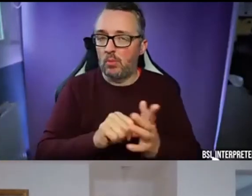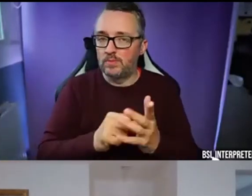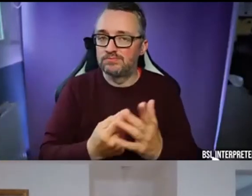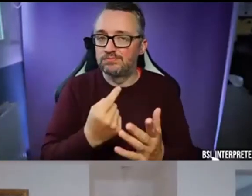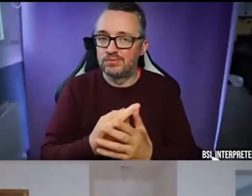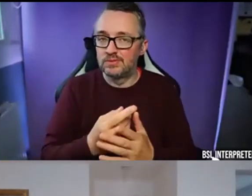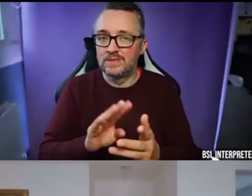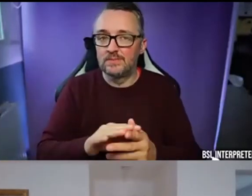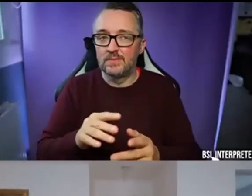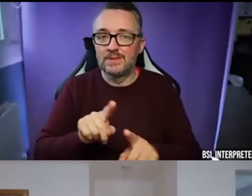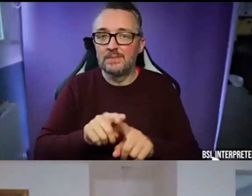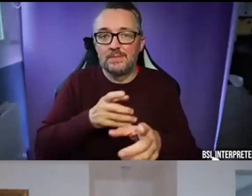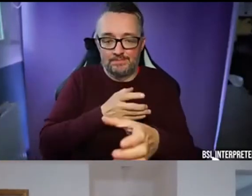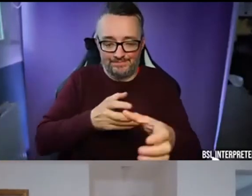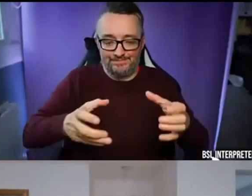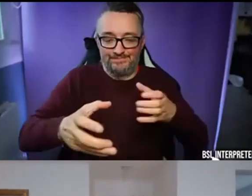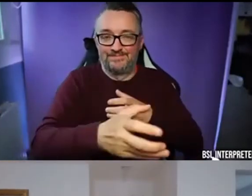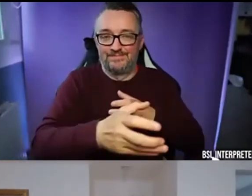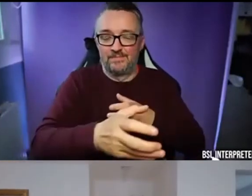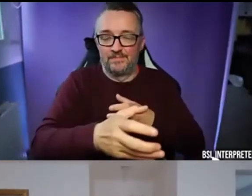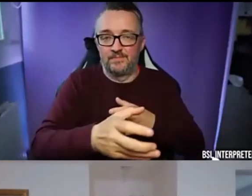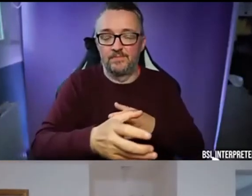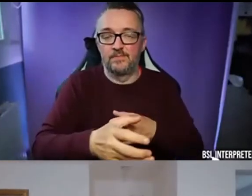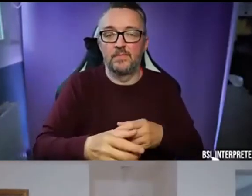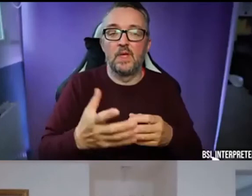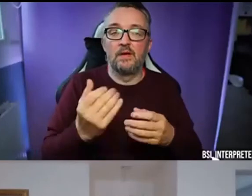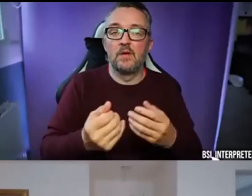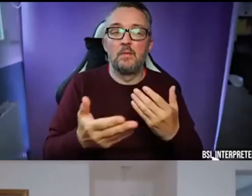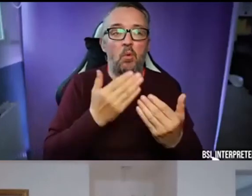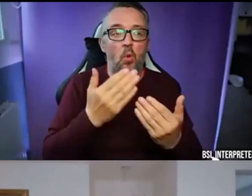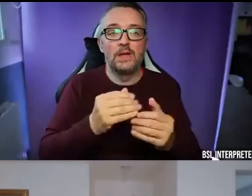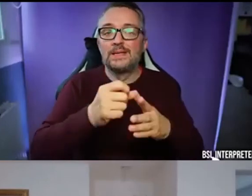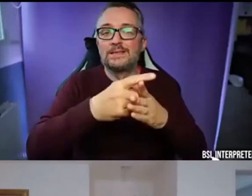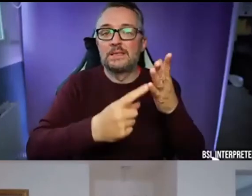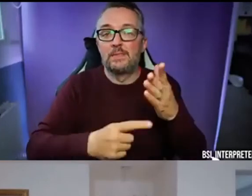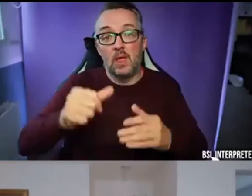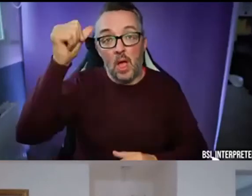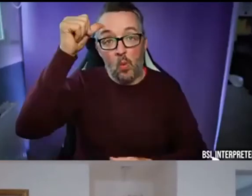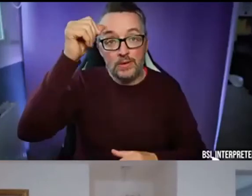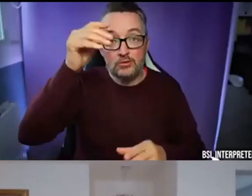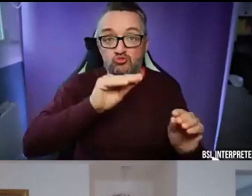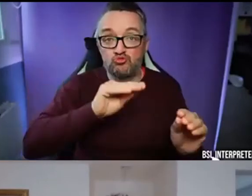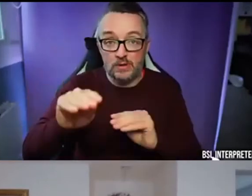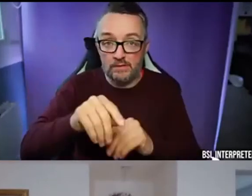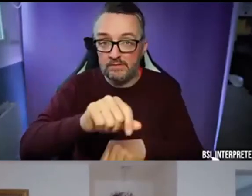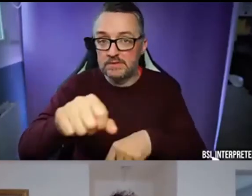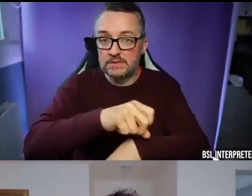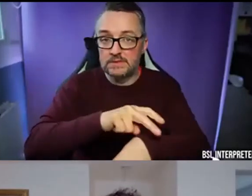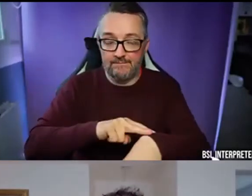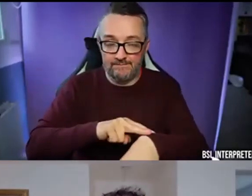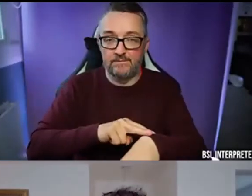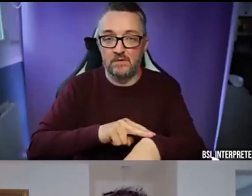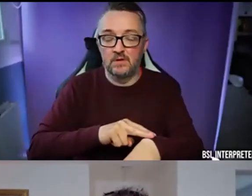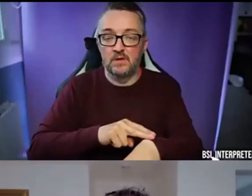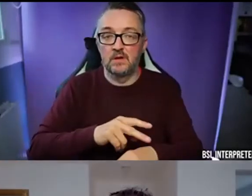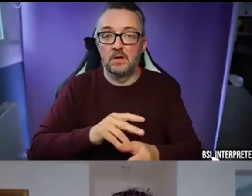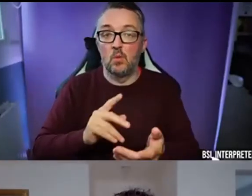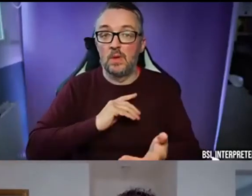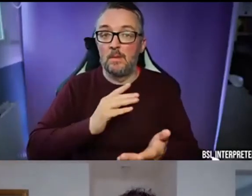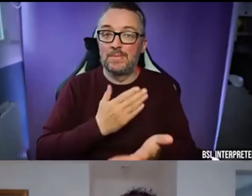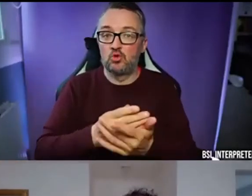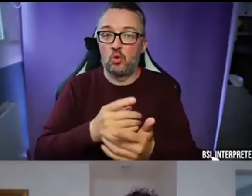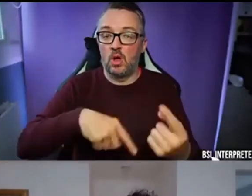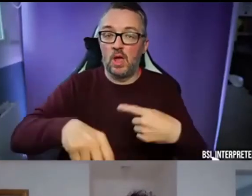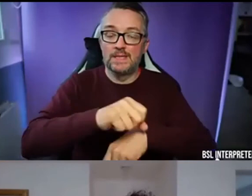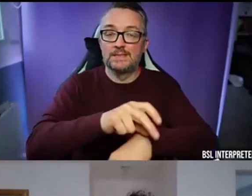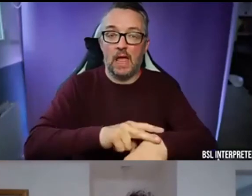shoes. Having more disability awareness training, there were some examples cited of programs to ensure that staff are fully cogent